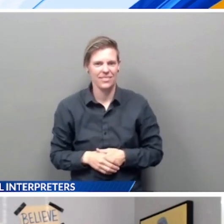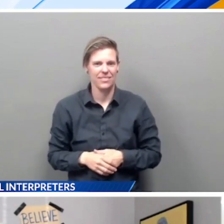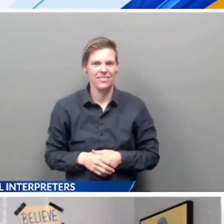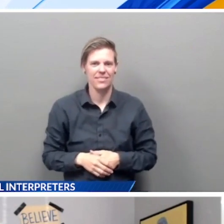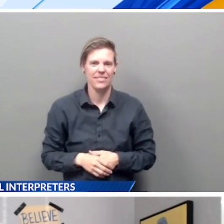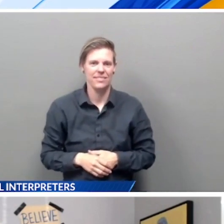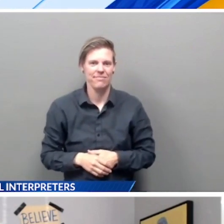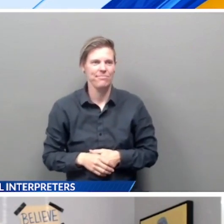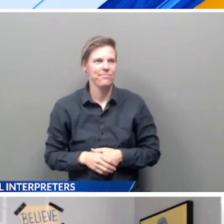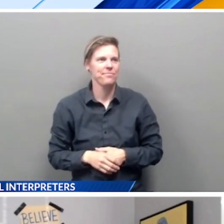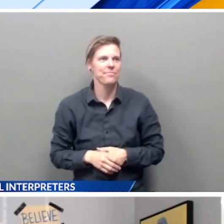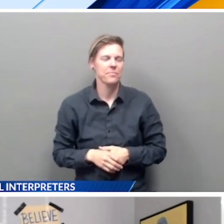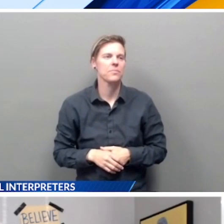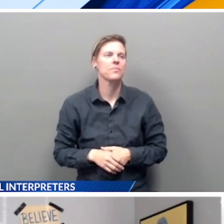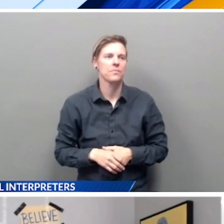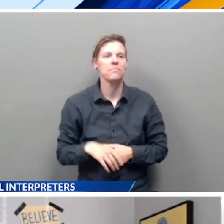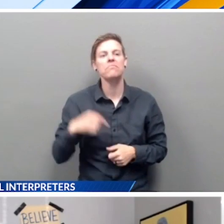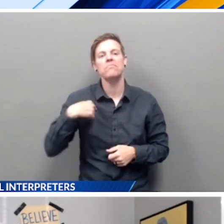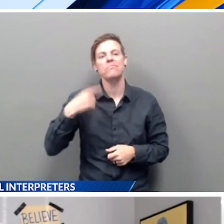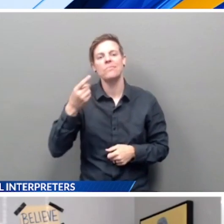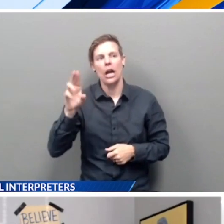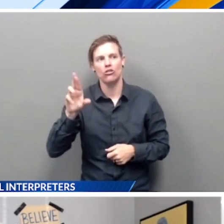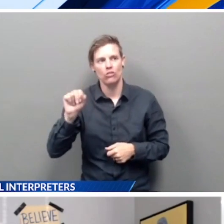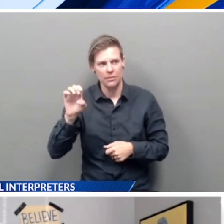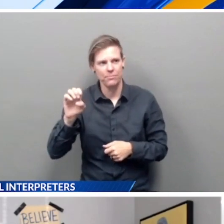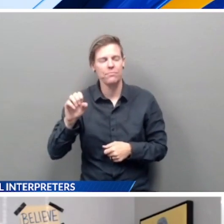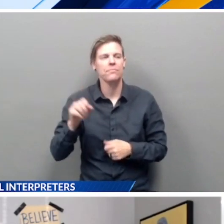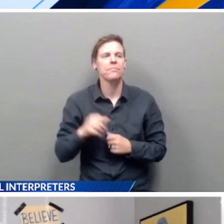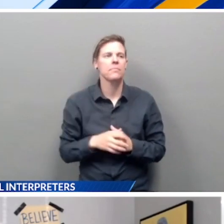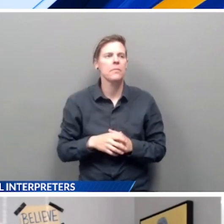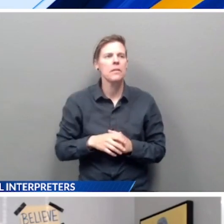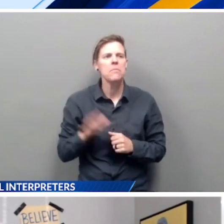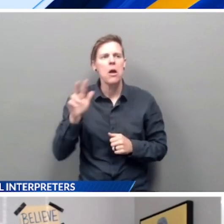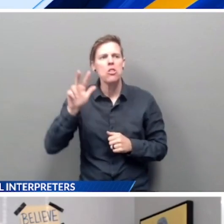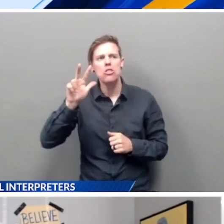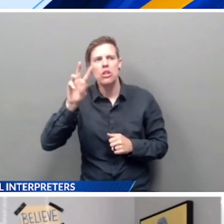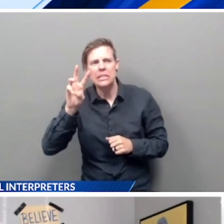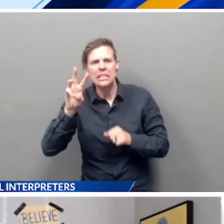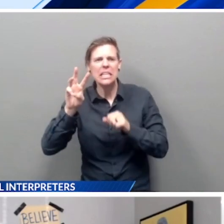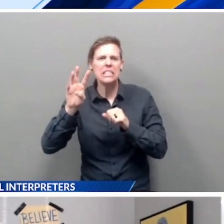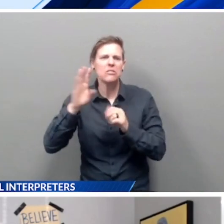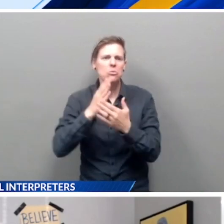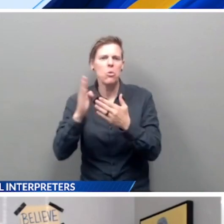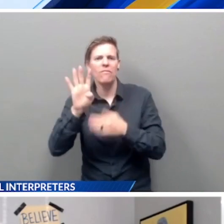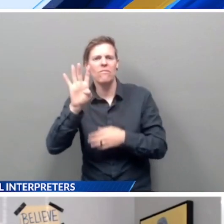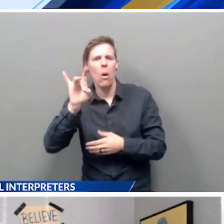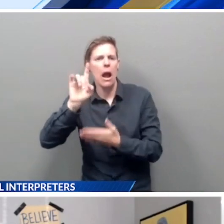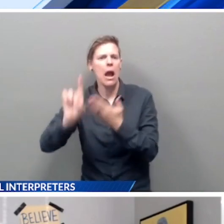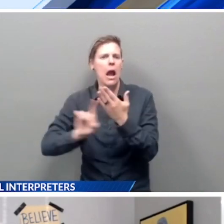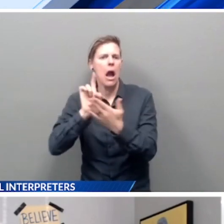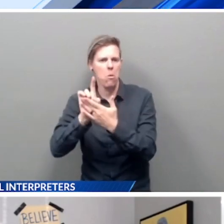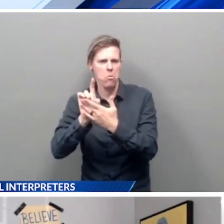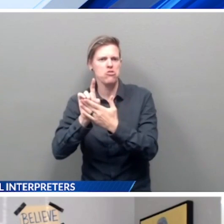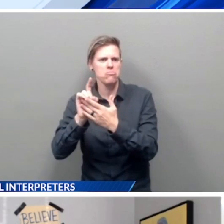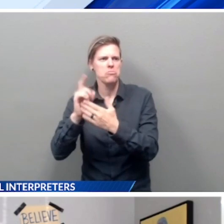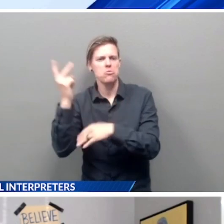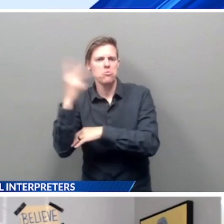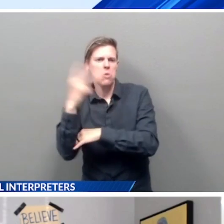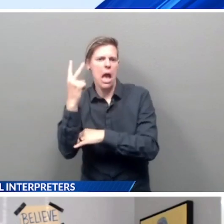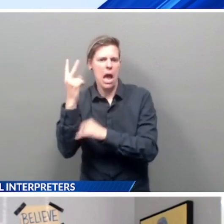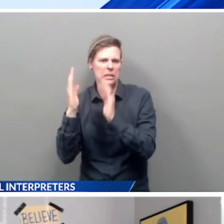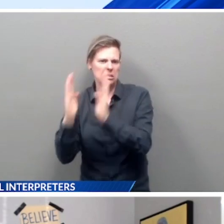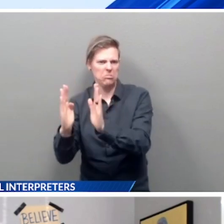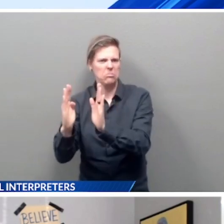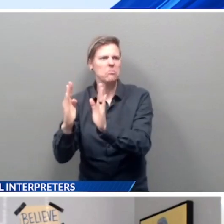Yeah, I think they're in the 36 to 48 hour range right now. I actually might be able to